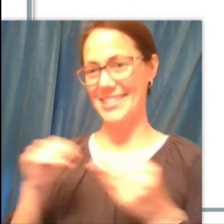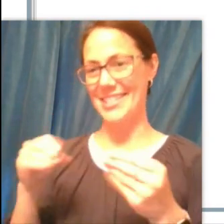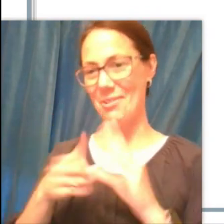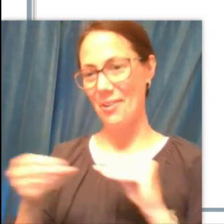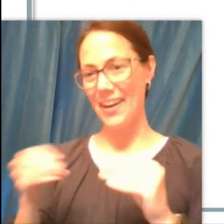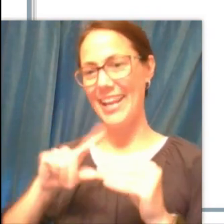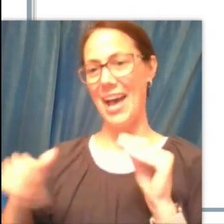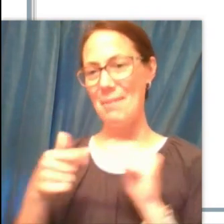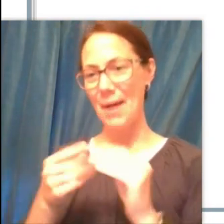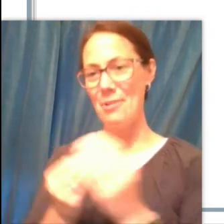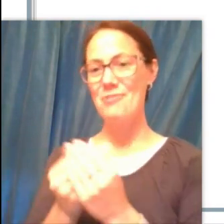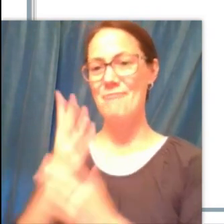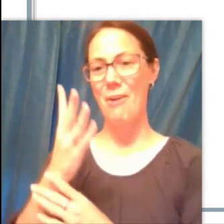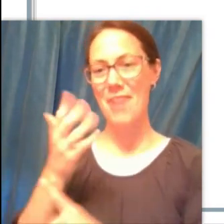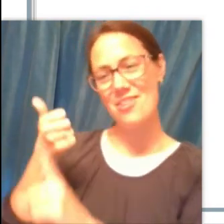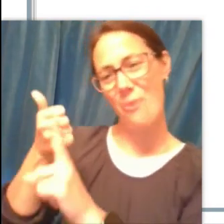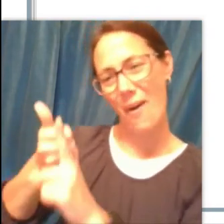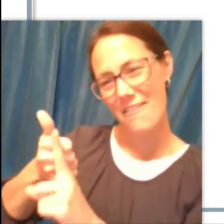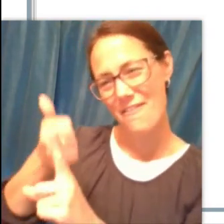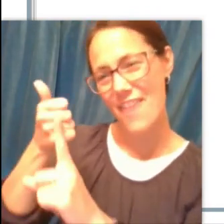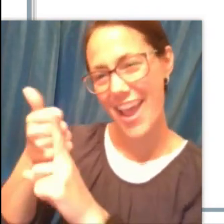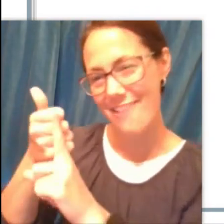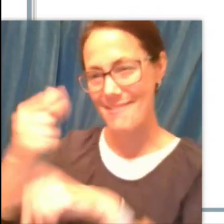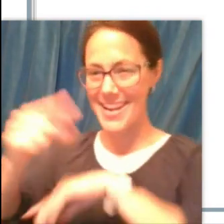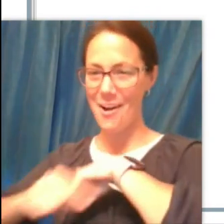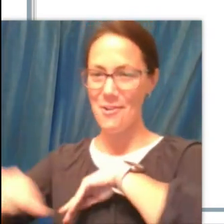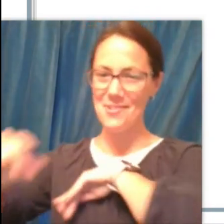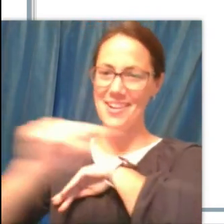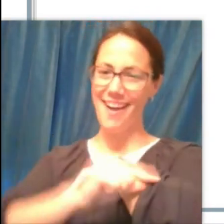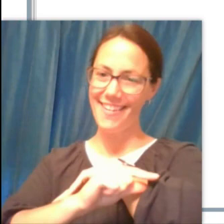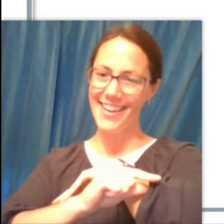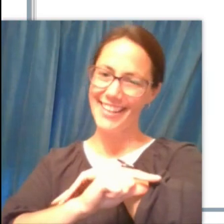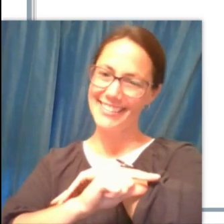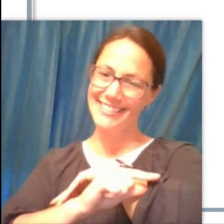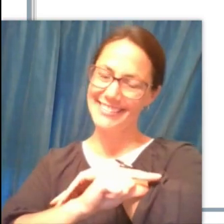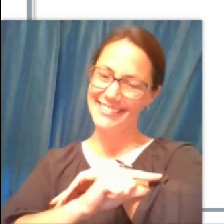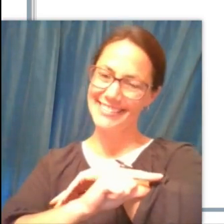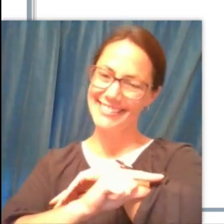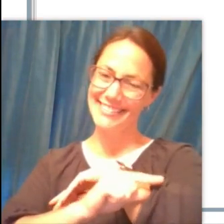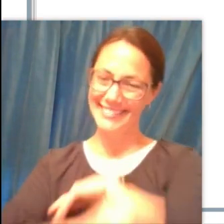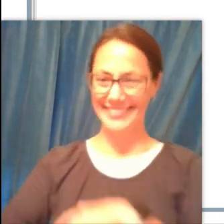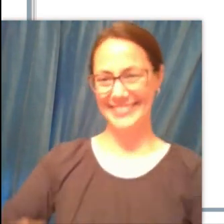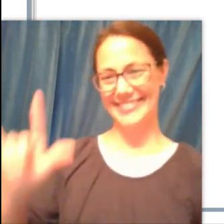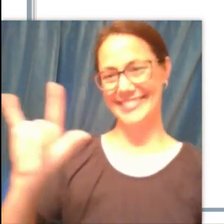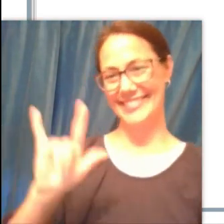fun story about growing your very own garden.